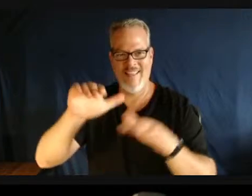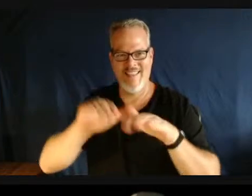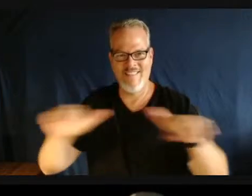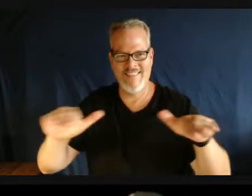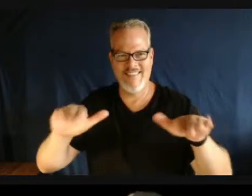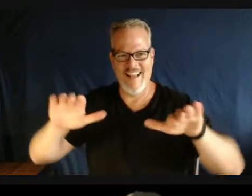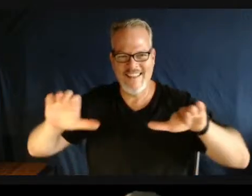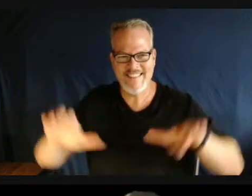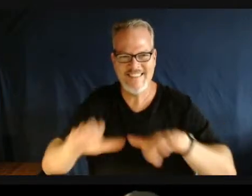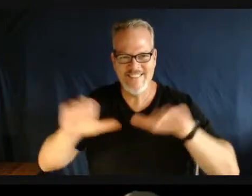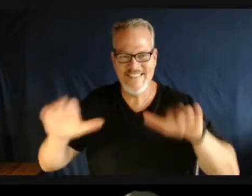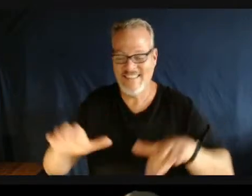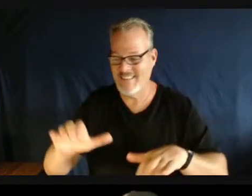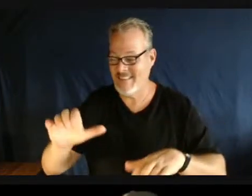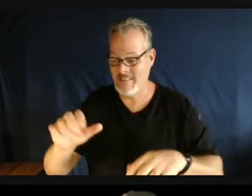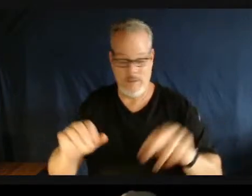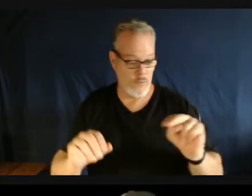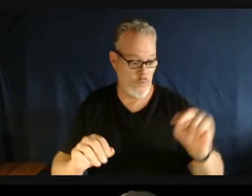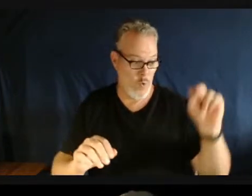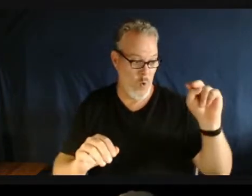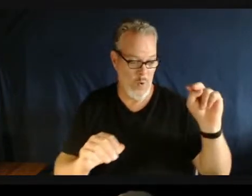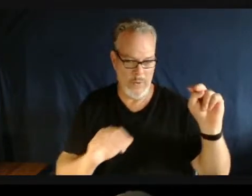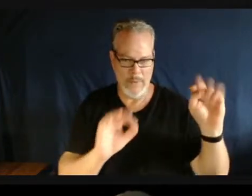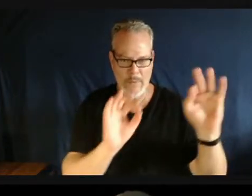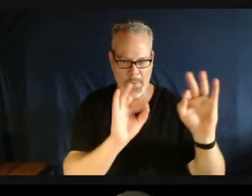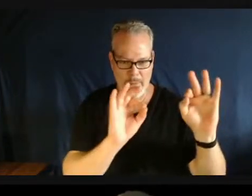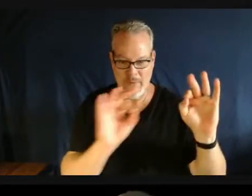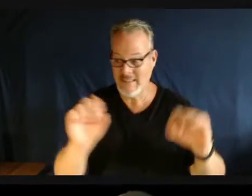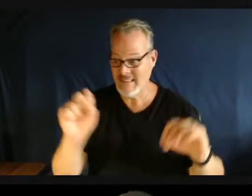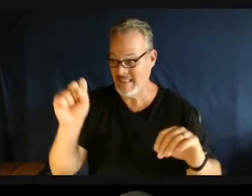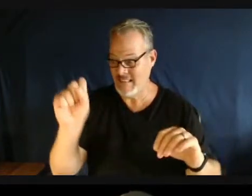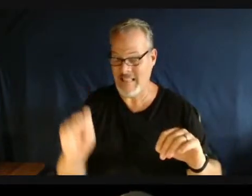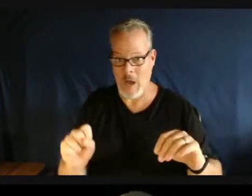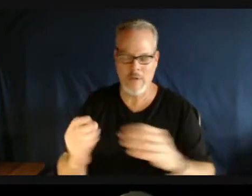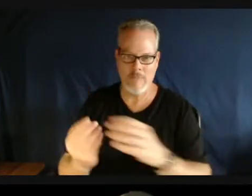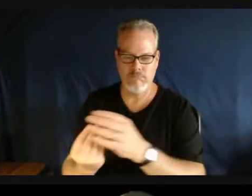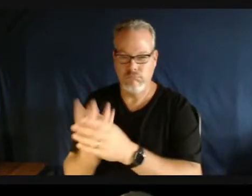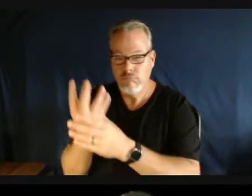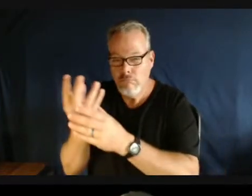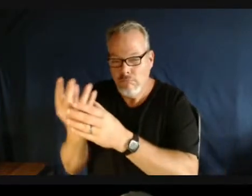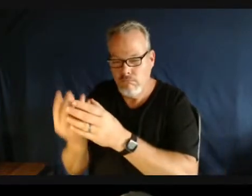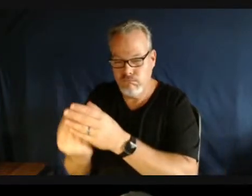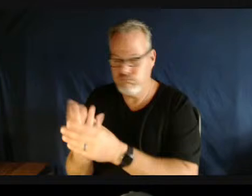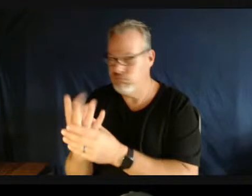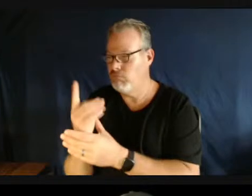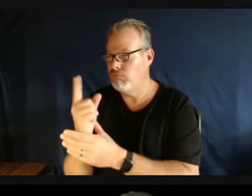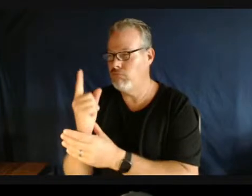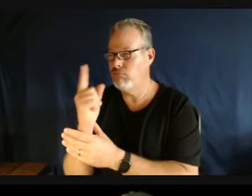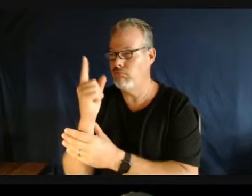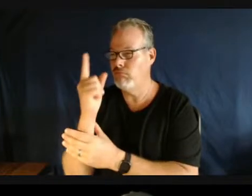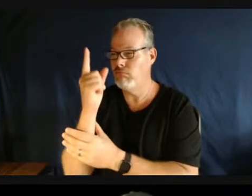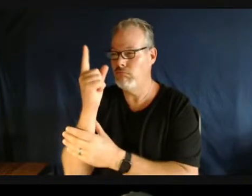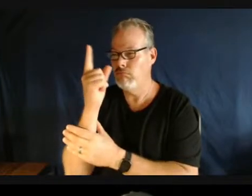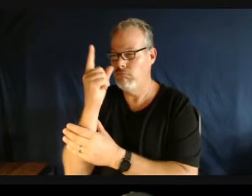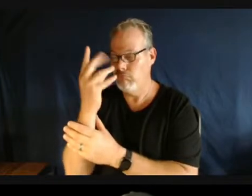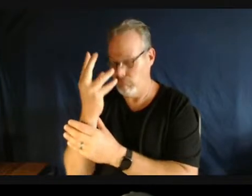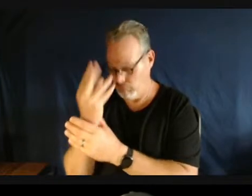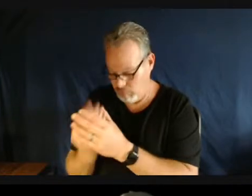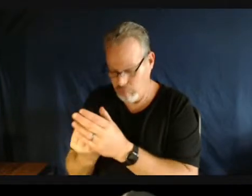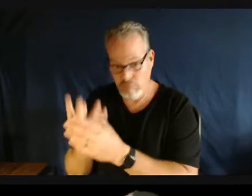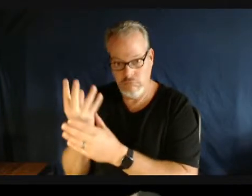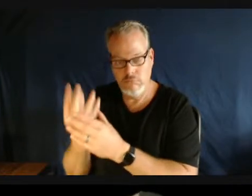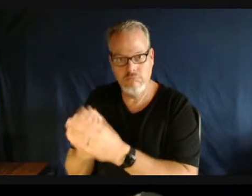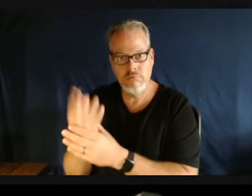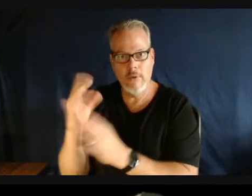fountains from the south vent, which then decrease before the eruption pauses, and